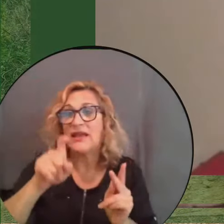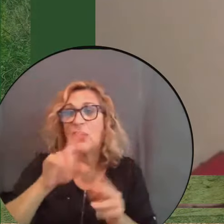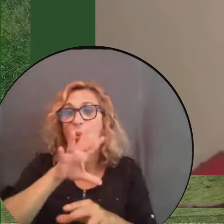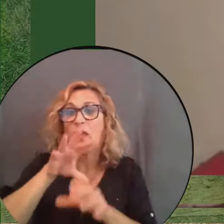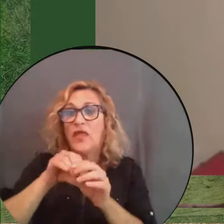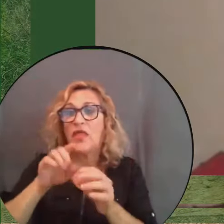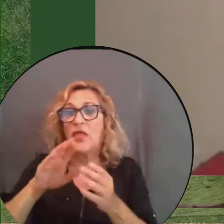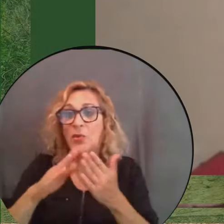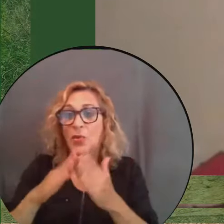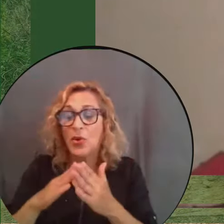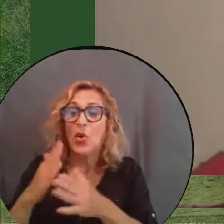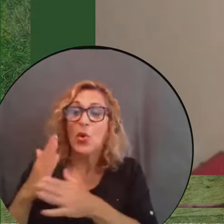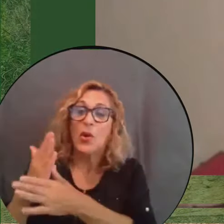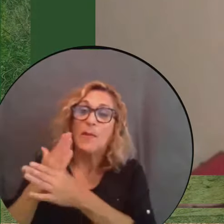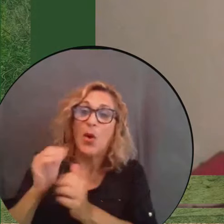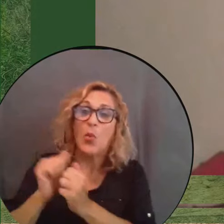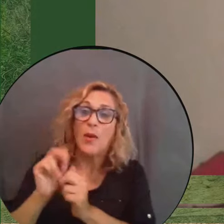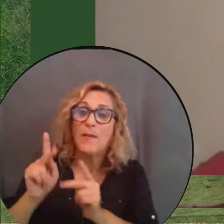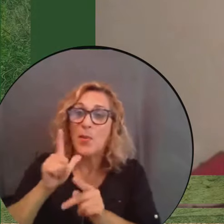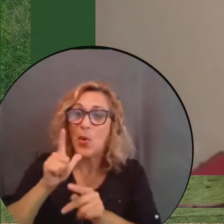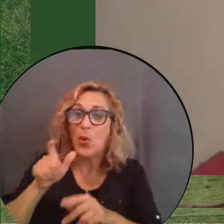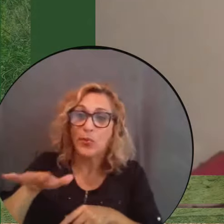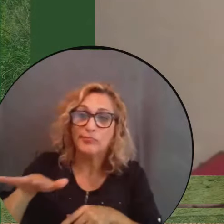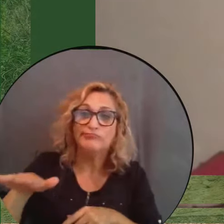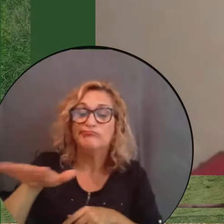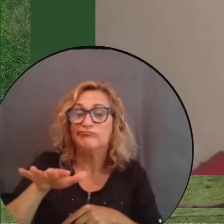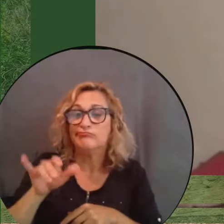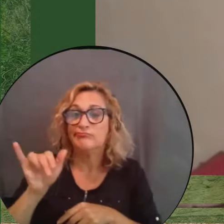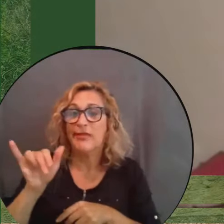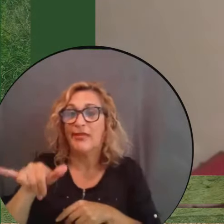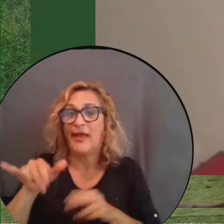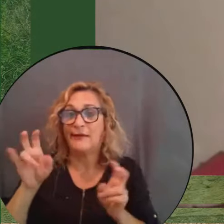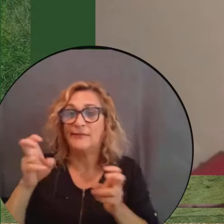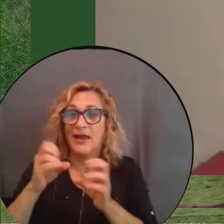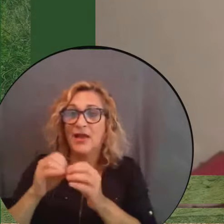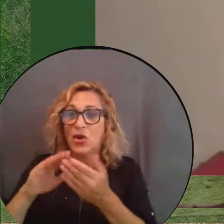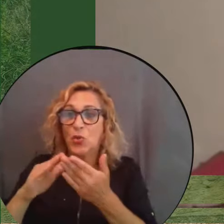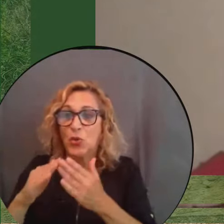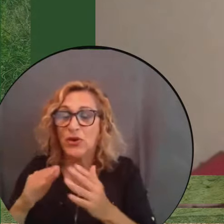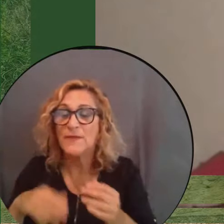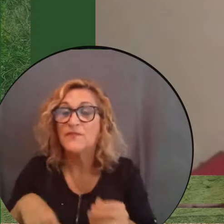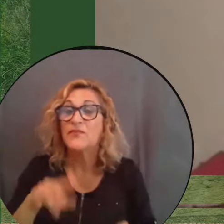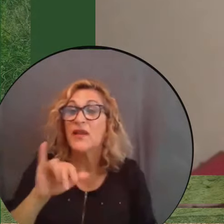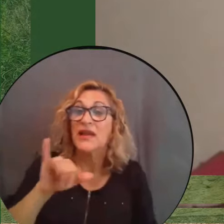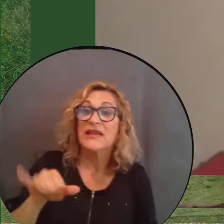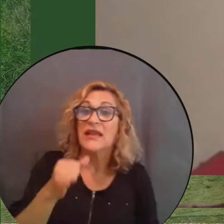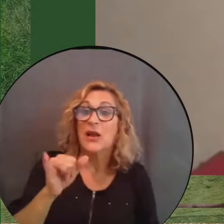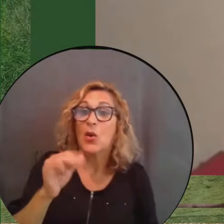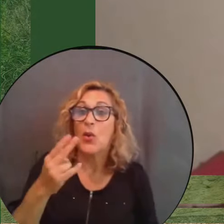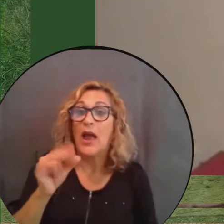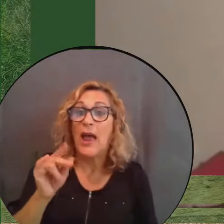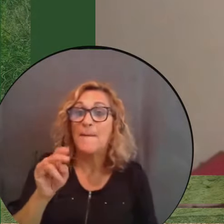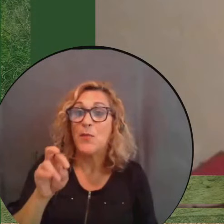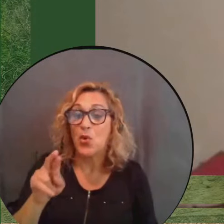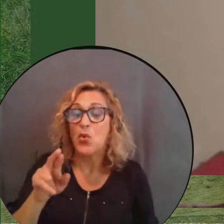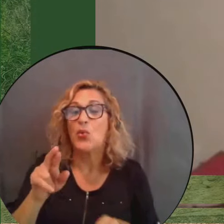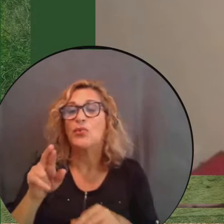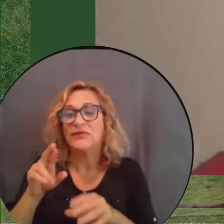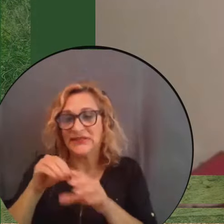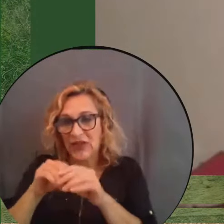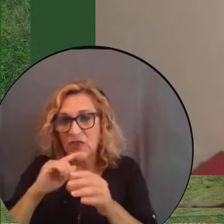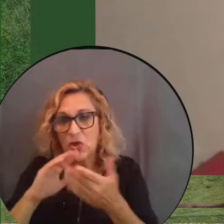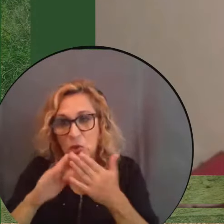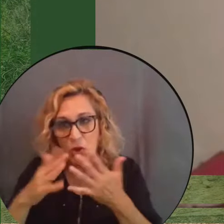with folks that are on the ground. Yellowhammer is already kind of on the ground in a lot of communities just because of the way we work and the way that we involve the people who